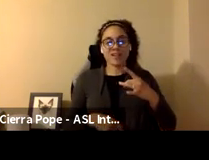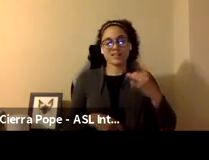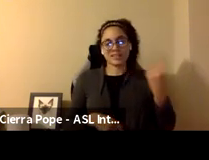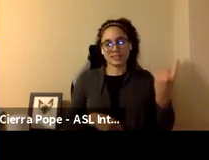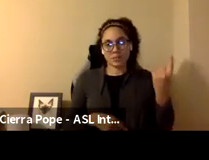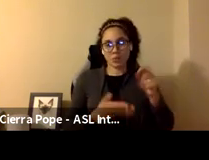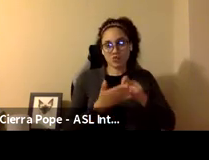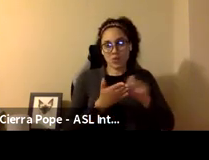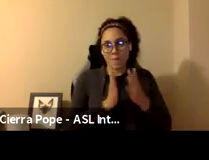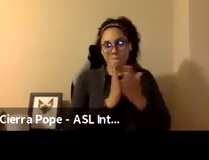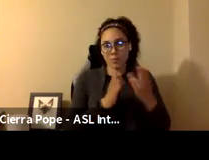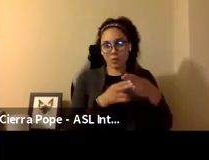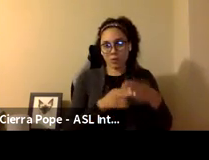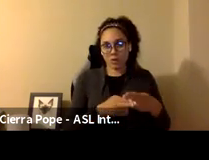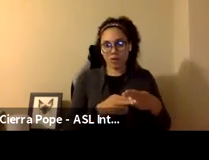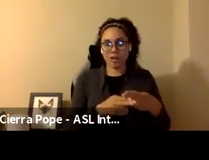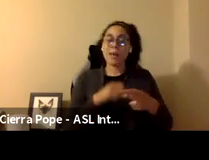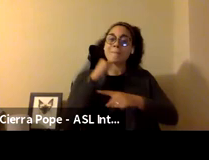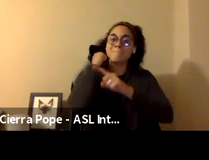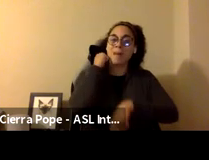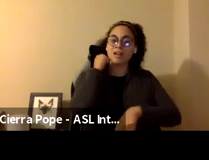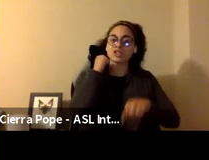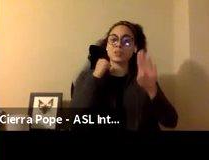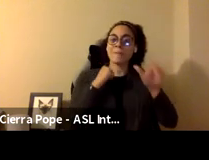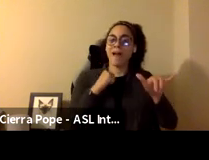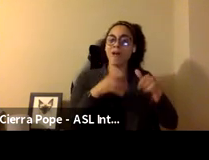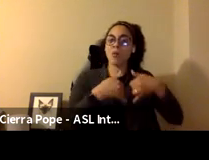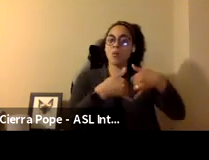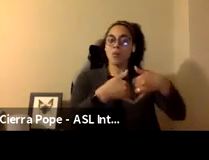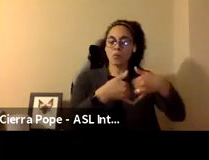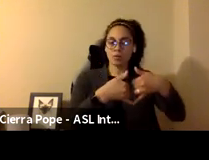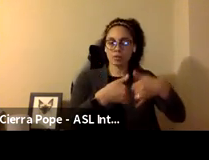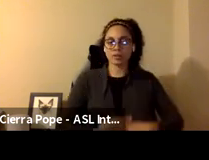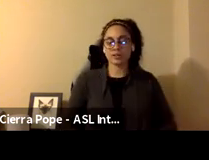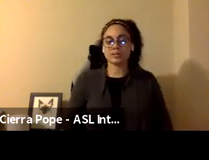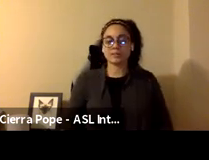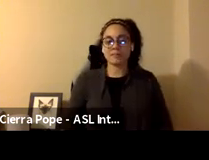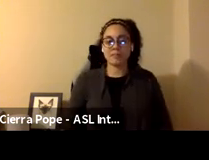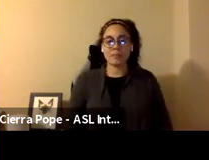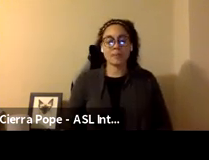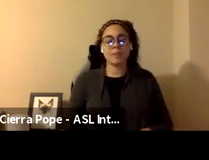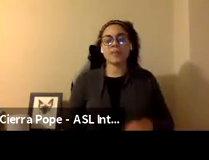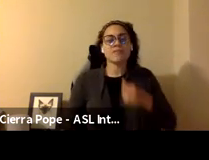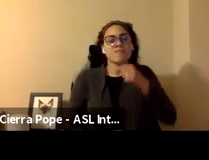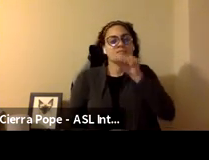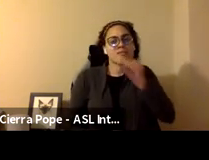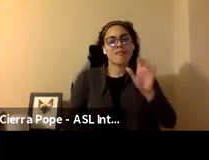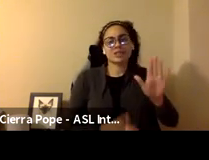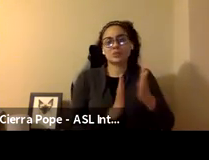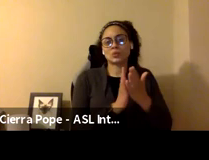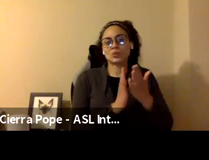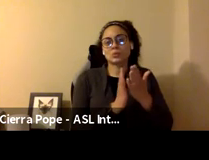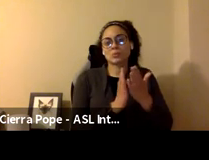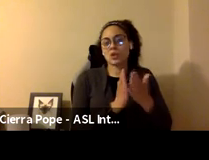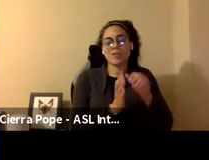a book called Punished by Rewards. And I loved his work, loved it, loved it. But what I